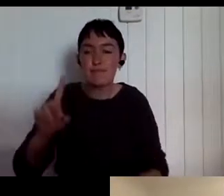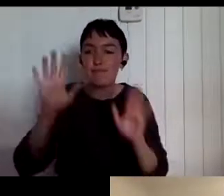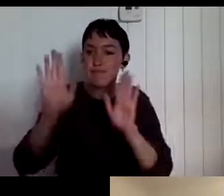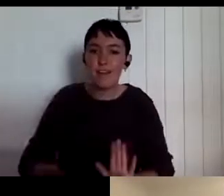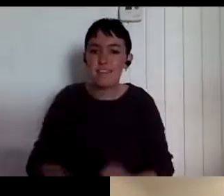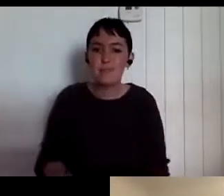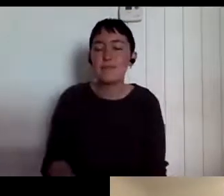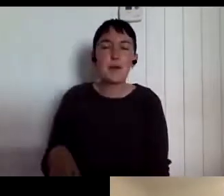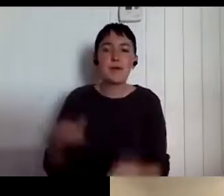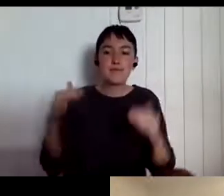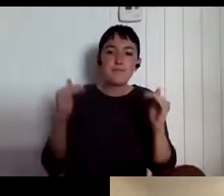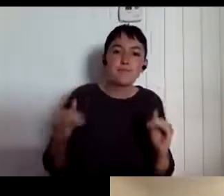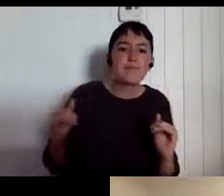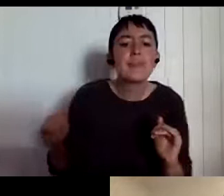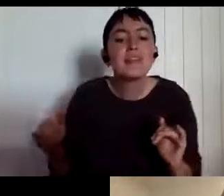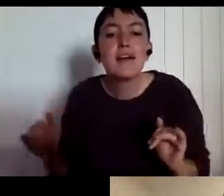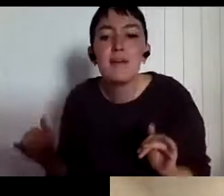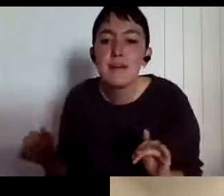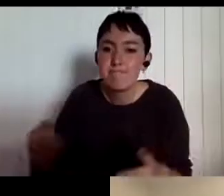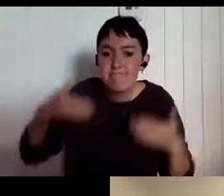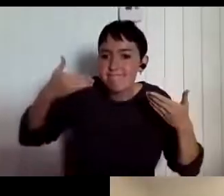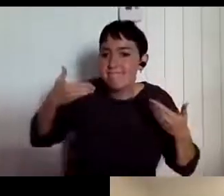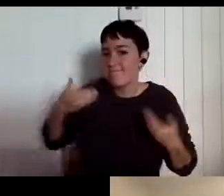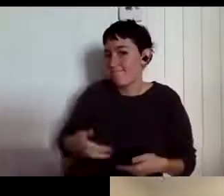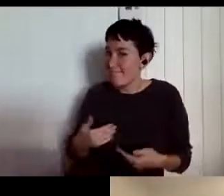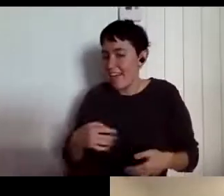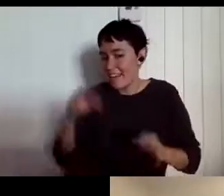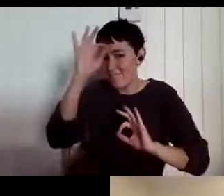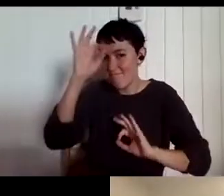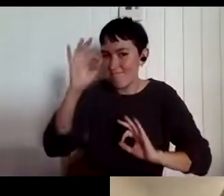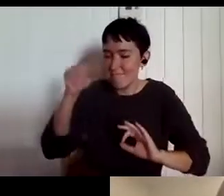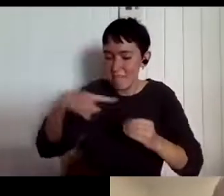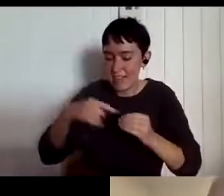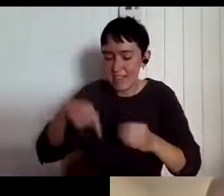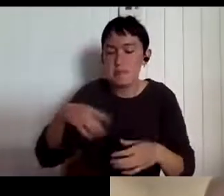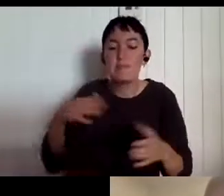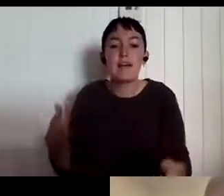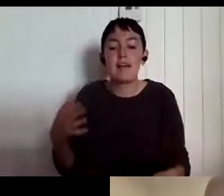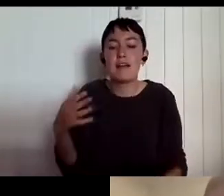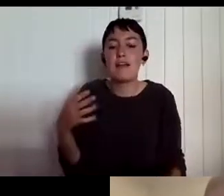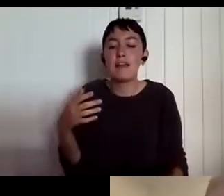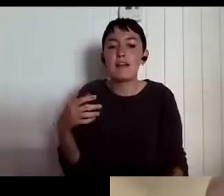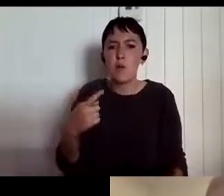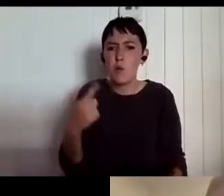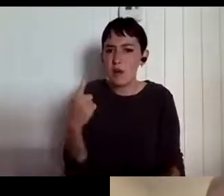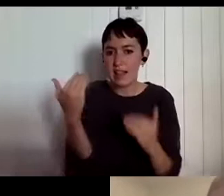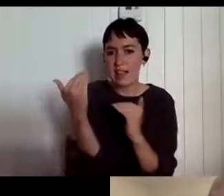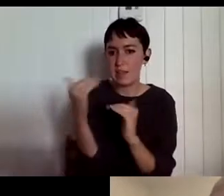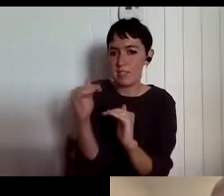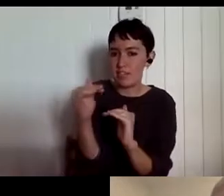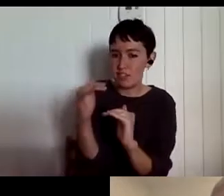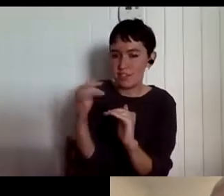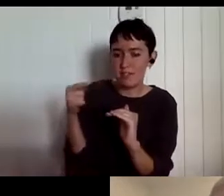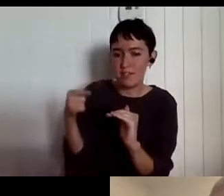This is like a person who obviously does not know a lot about this, but I know that one of the limitations that I heard, and this might be like a 10-year-old statement,